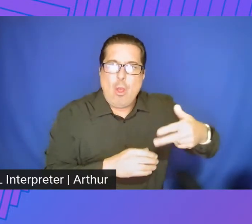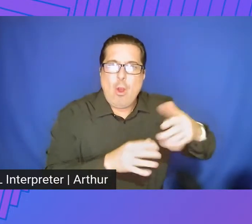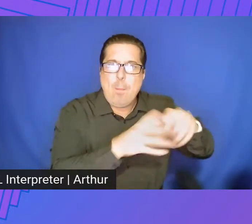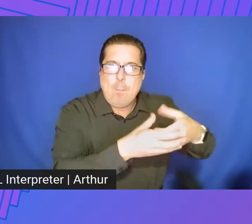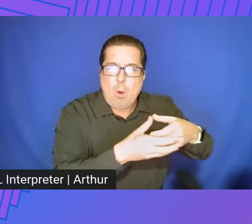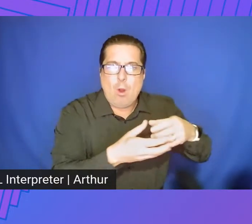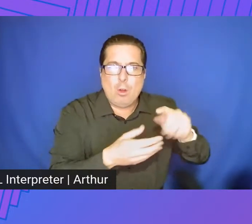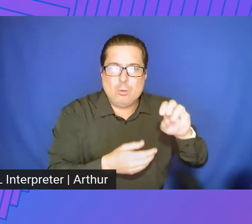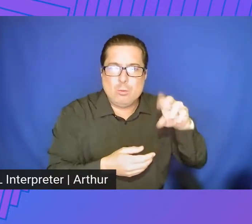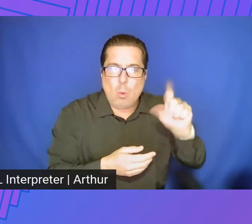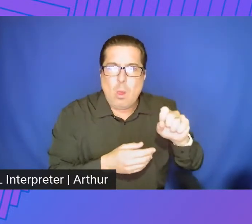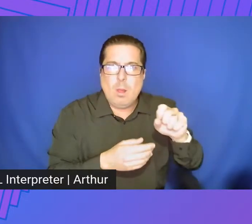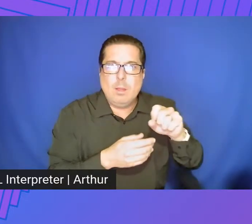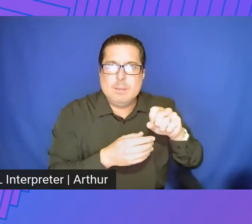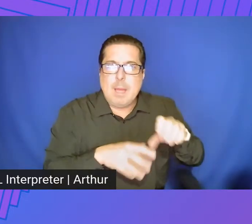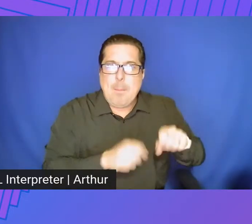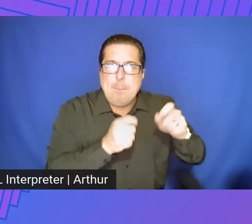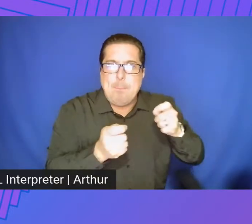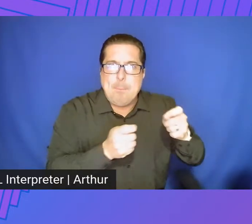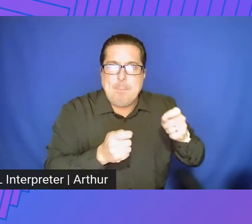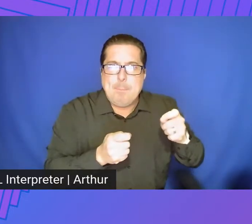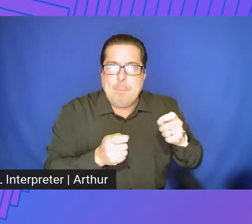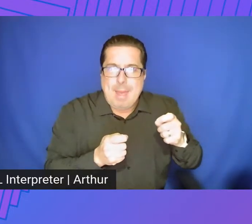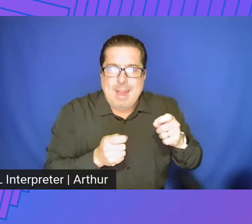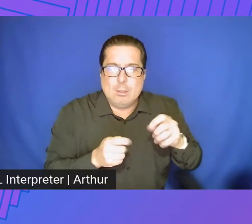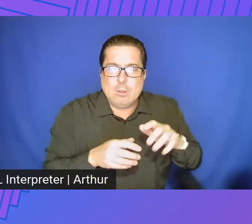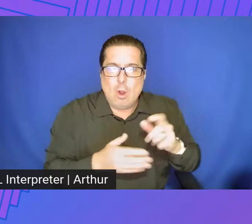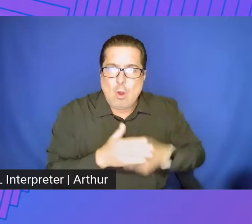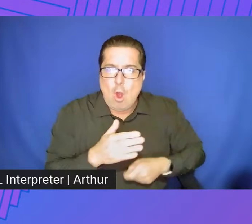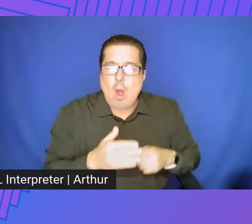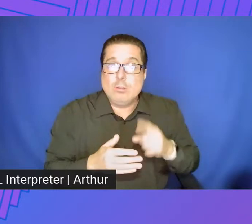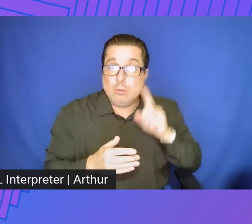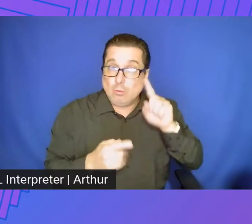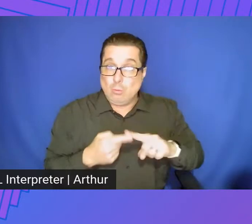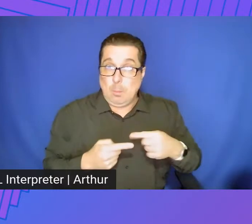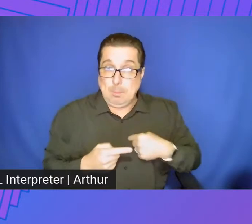specifically to manage cost was, to me, really cool.